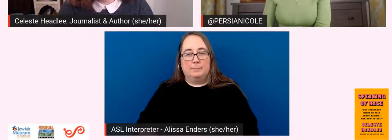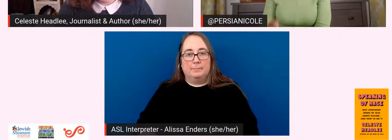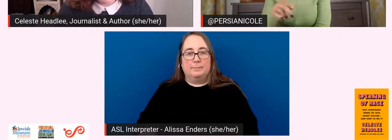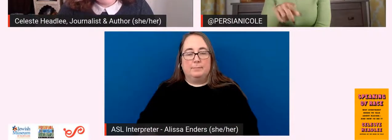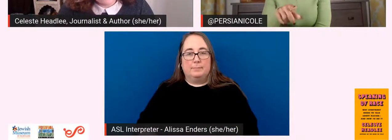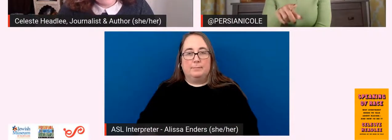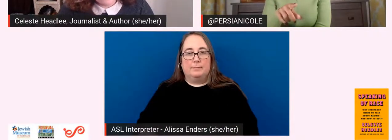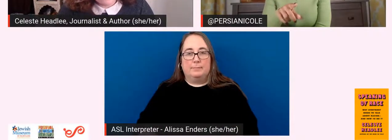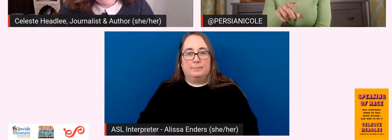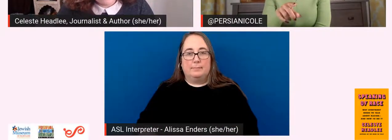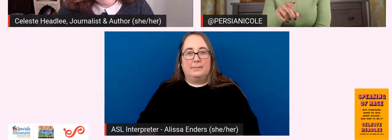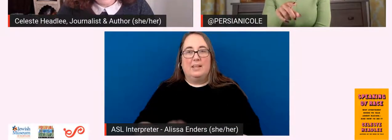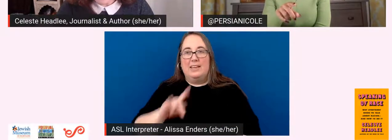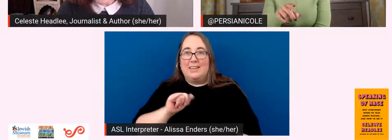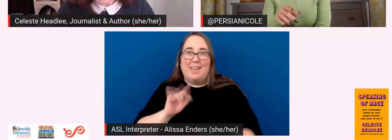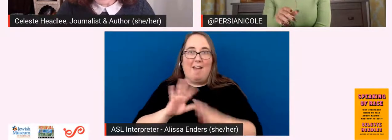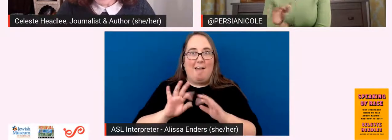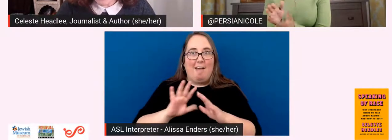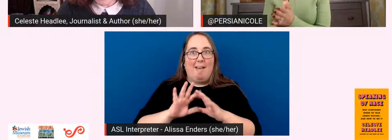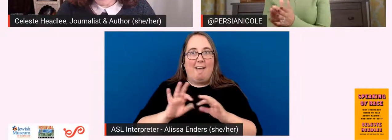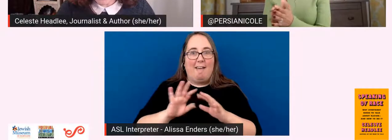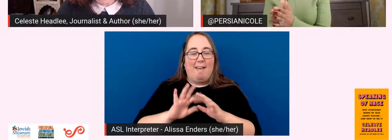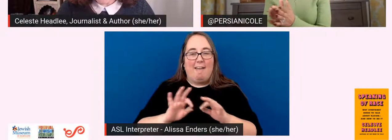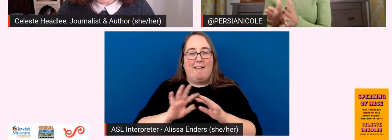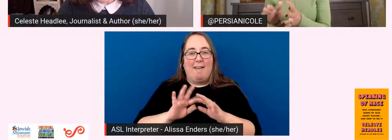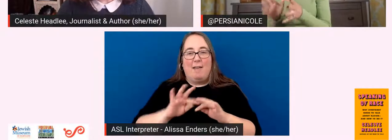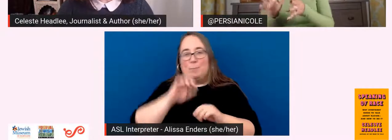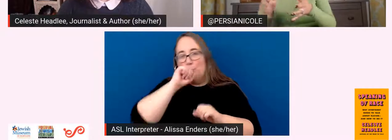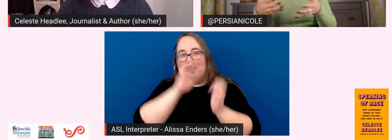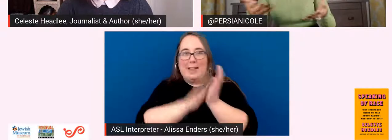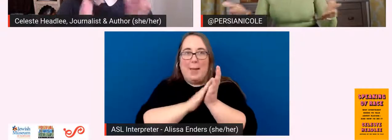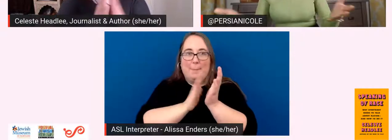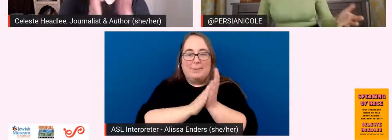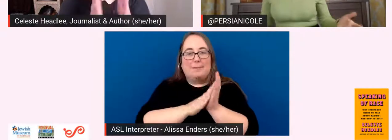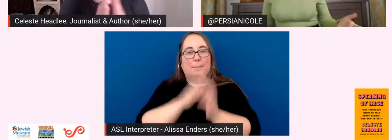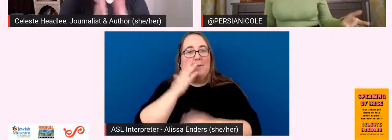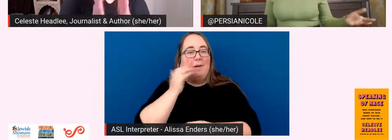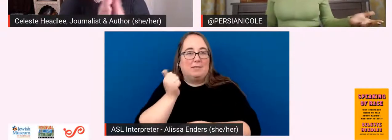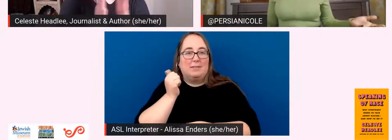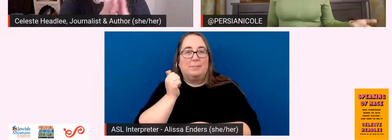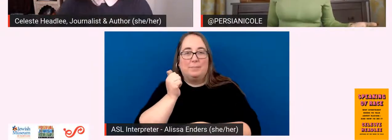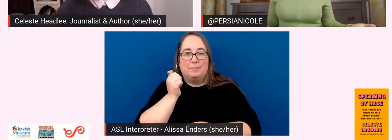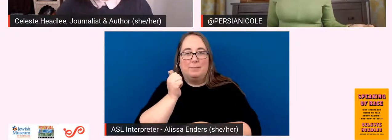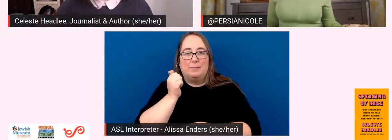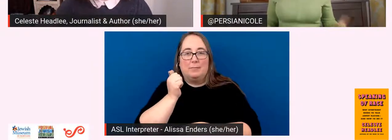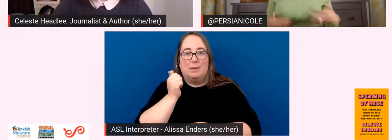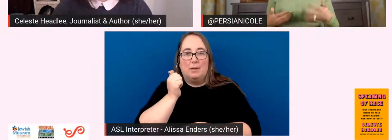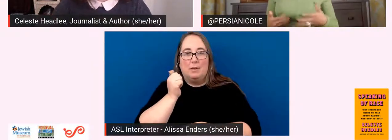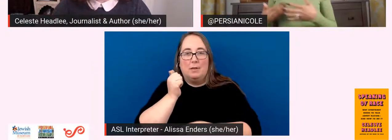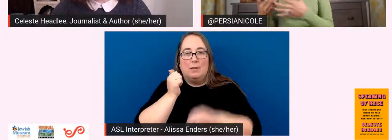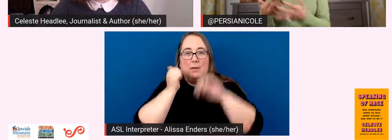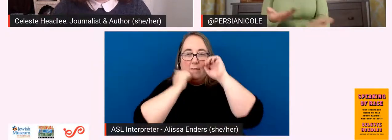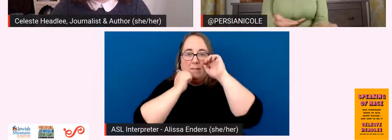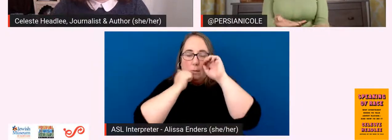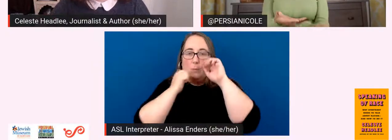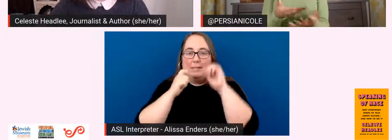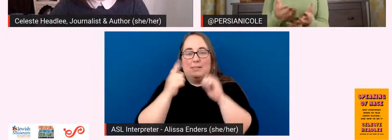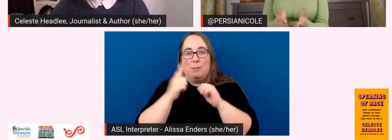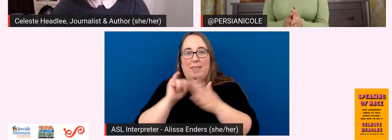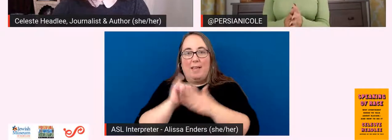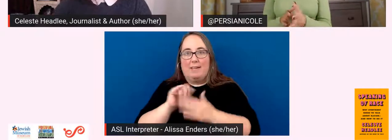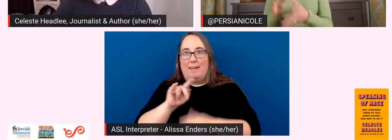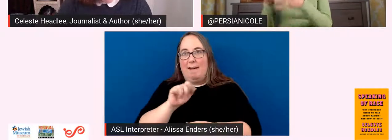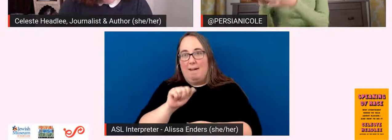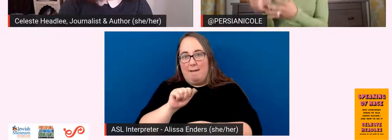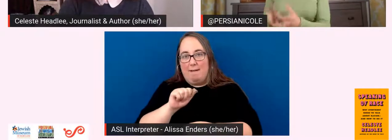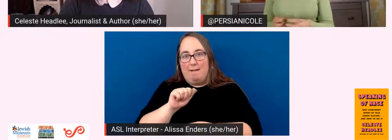Shout out to Kia, who keeps popping up. And I love the hand claps and everything, because also throughout every day, we need someone like her,